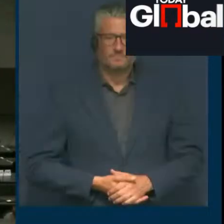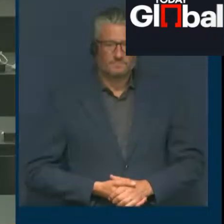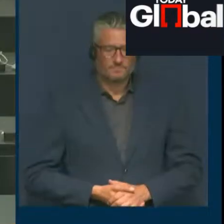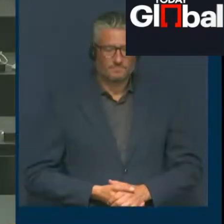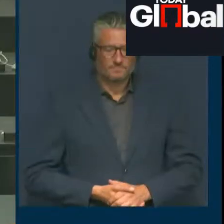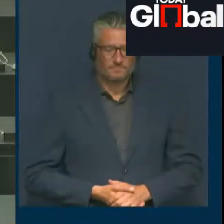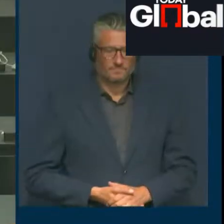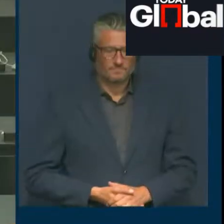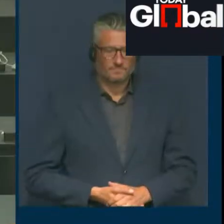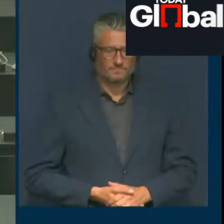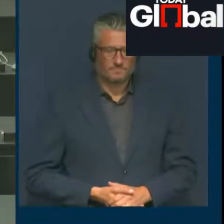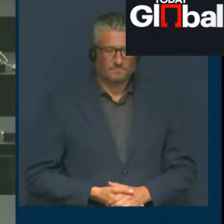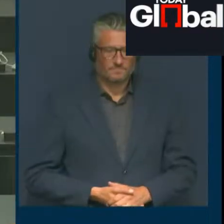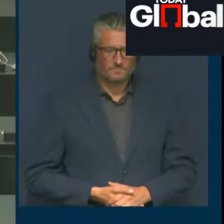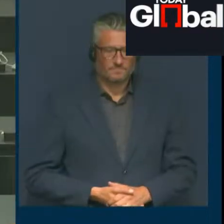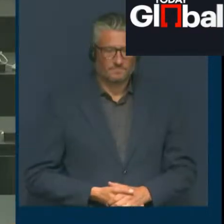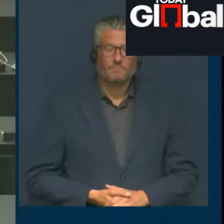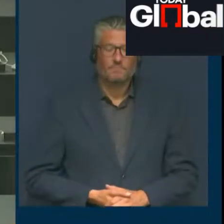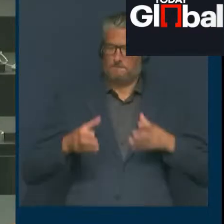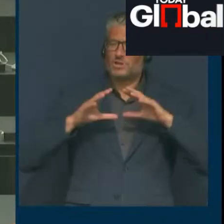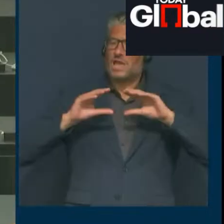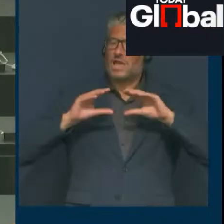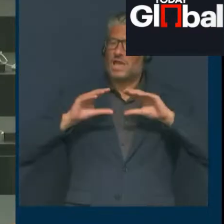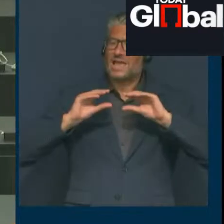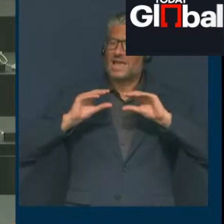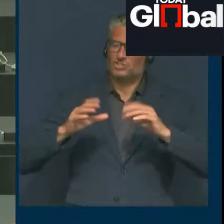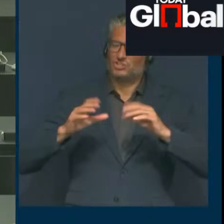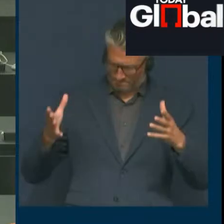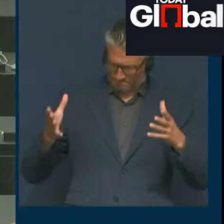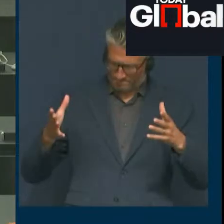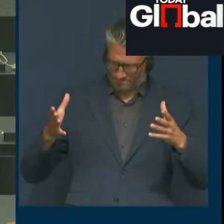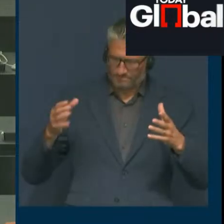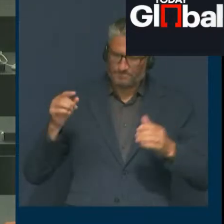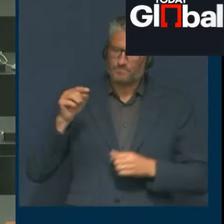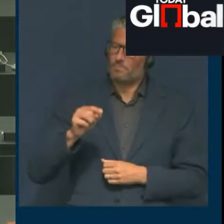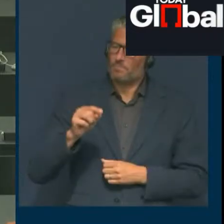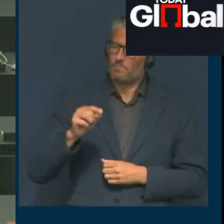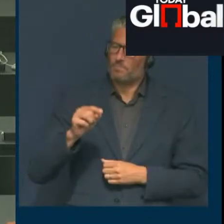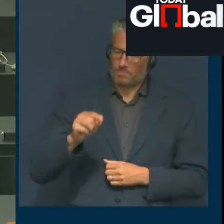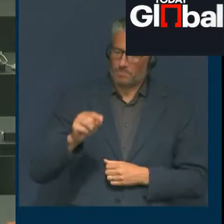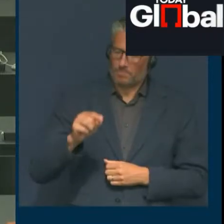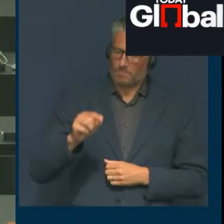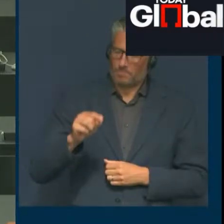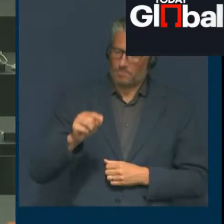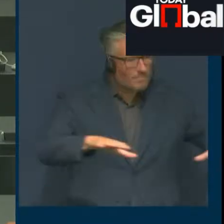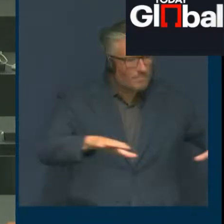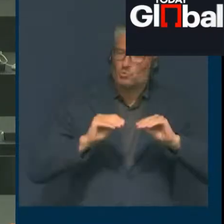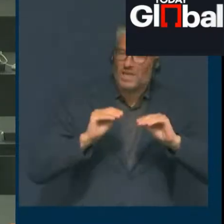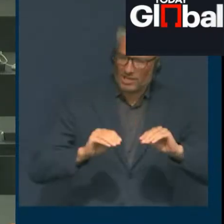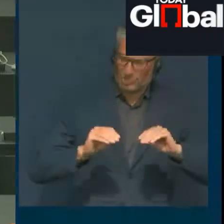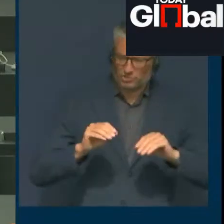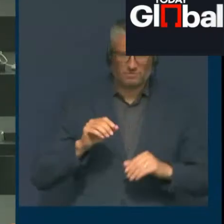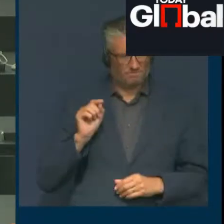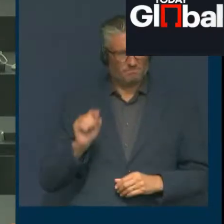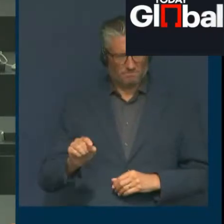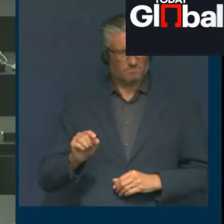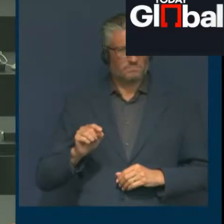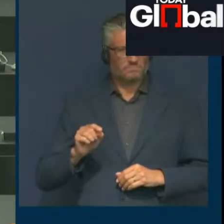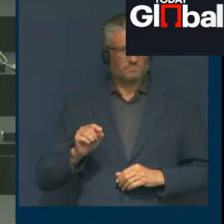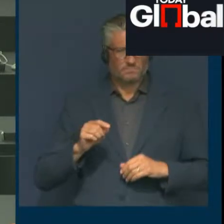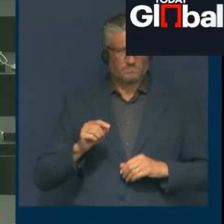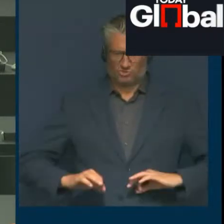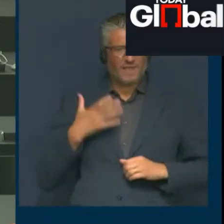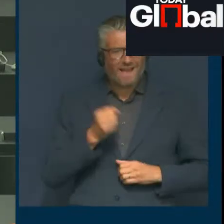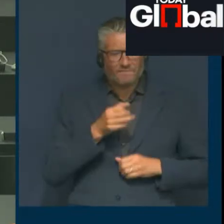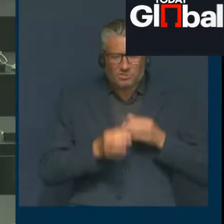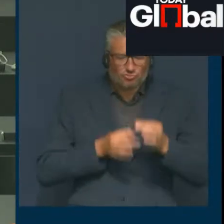Ministry of Education. In the field of education, this has been part of the strategy of the Ministry of Education and Higher